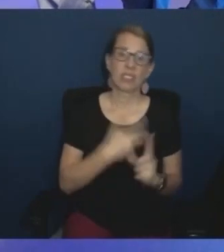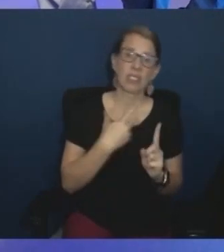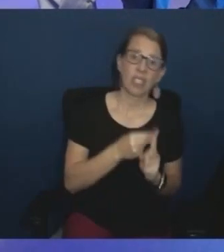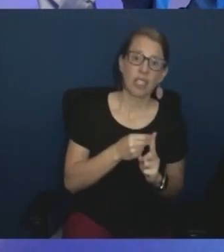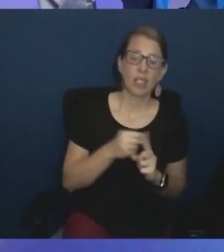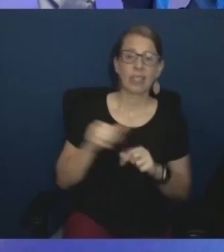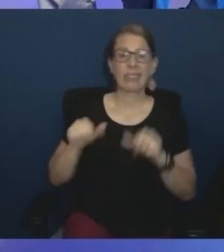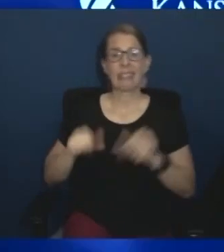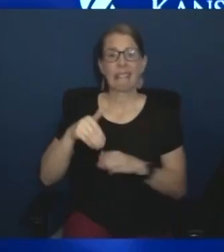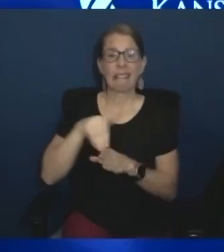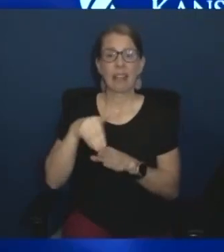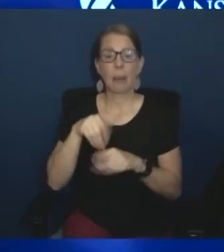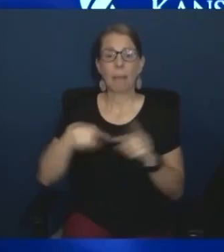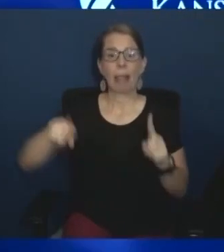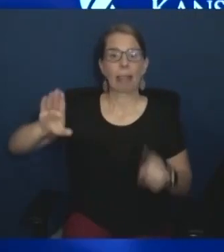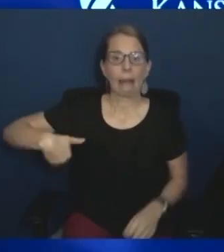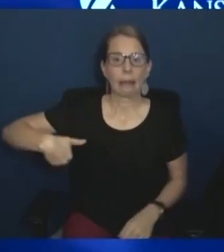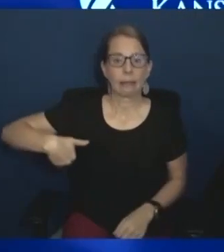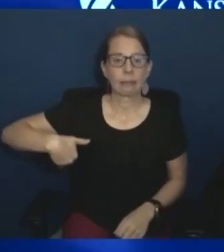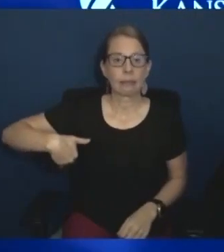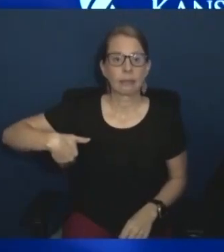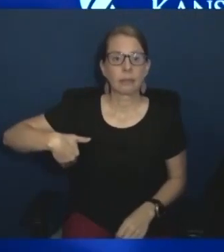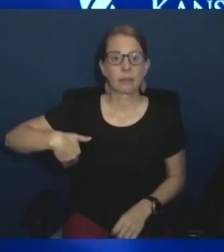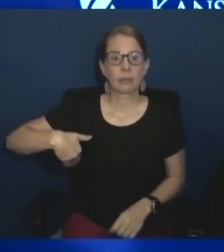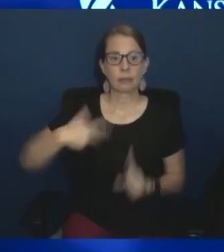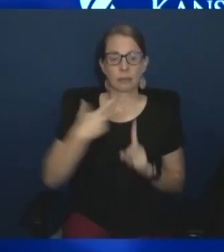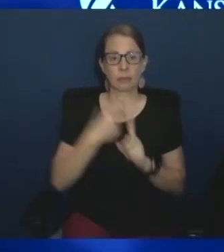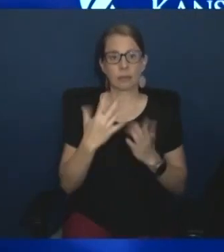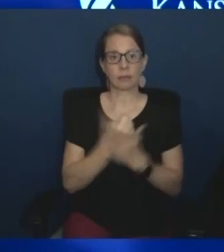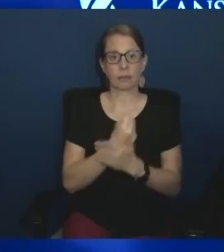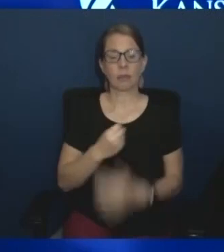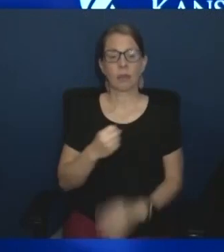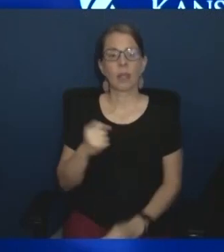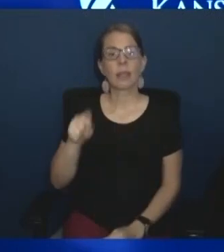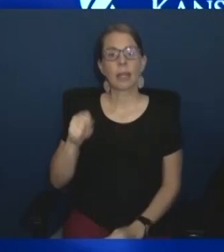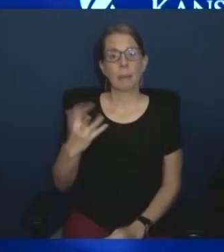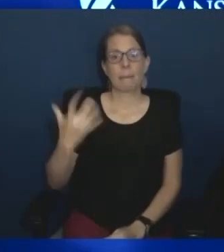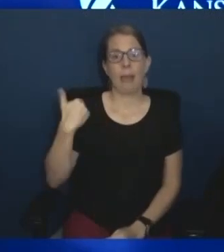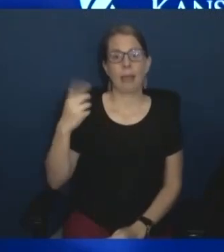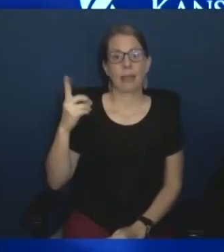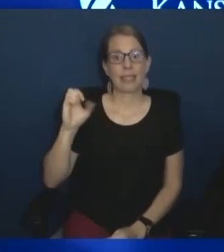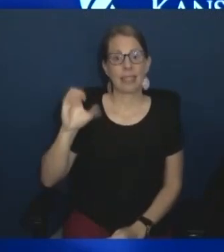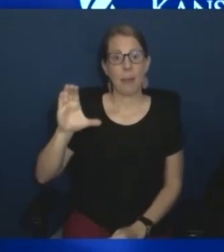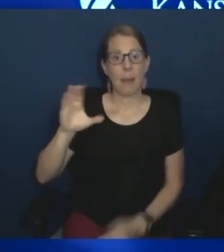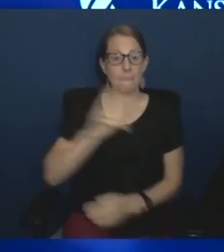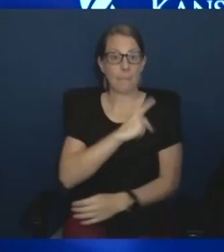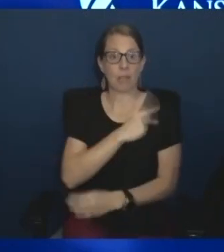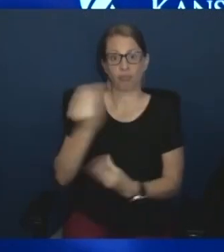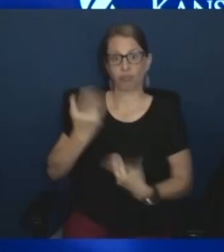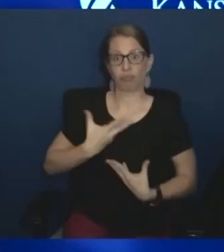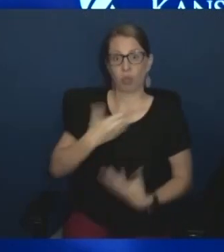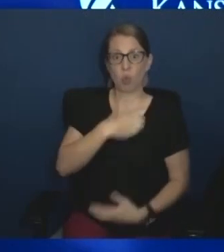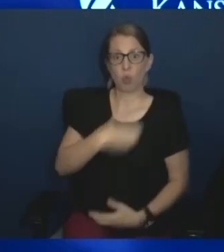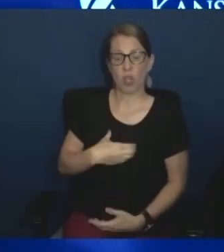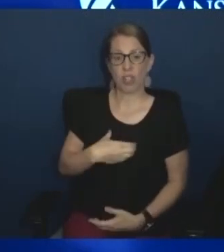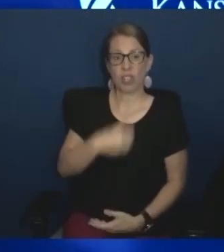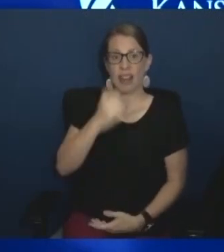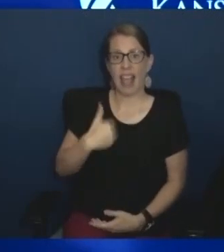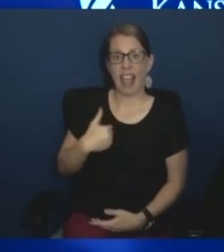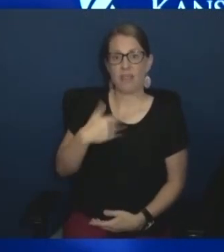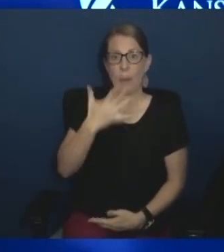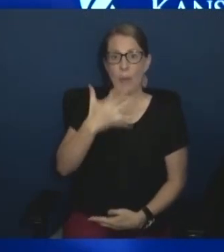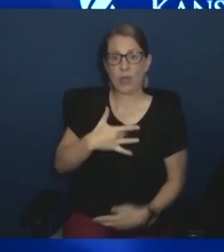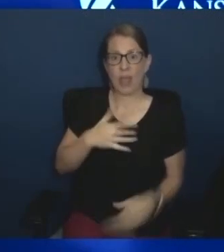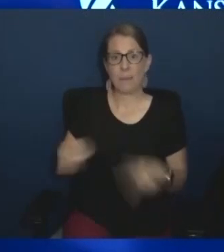hearing those stories? Oh, yeah. Back in December, patients would mainly tell me, I wish I didn't have that birthday party, or I didn't wish I had